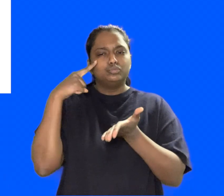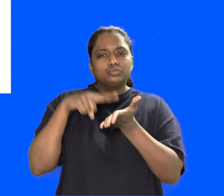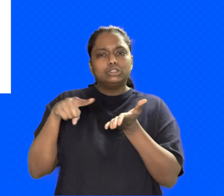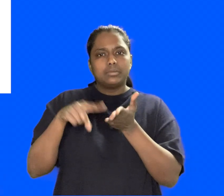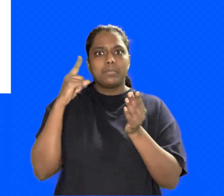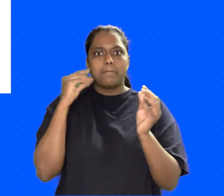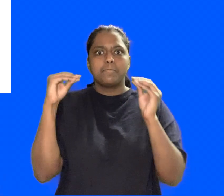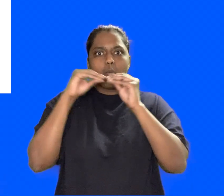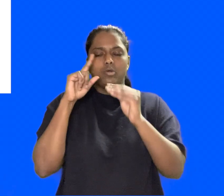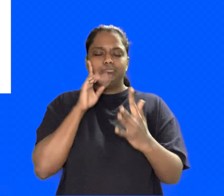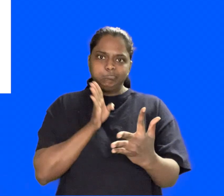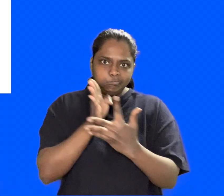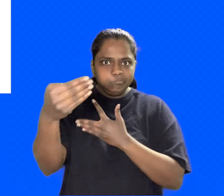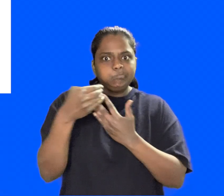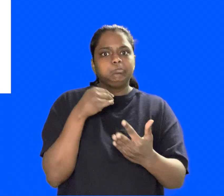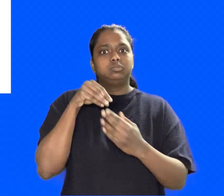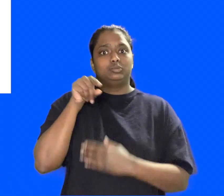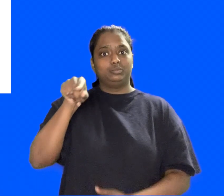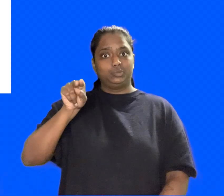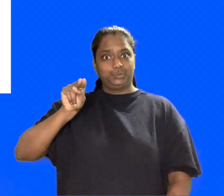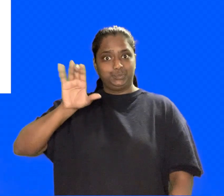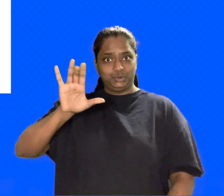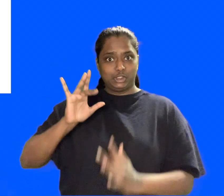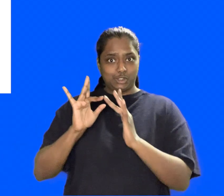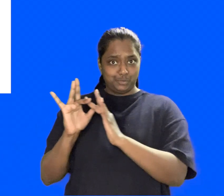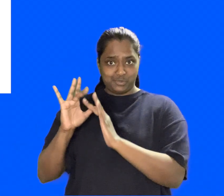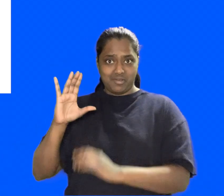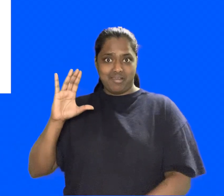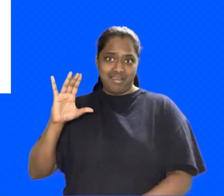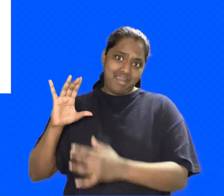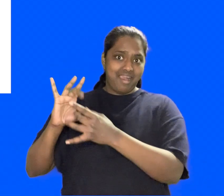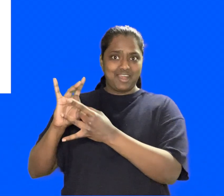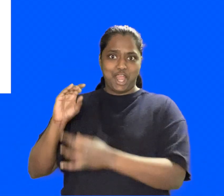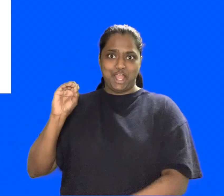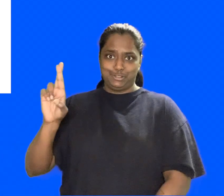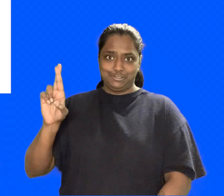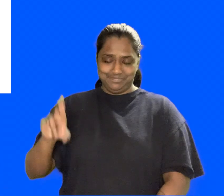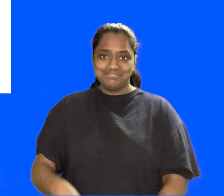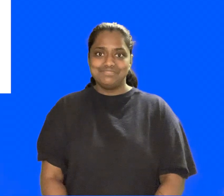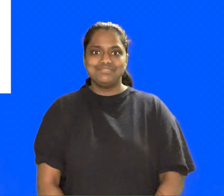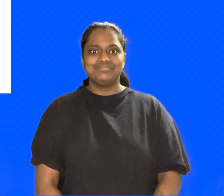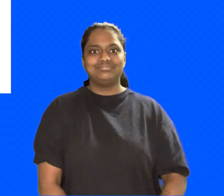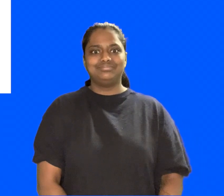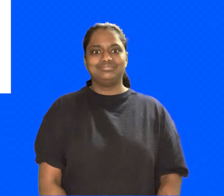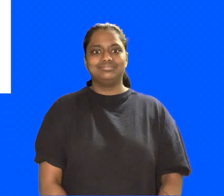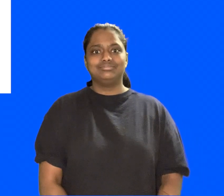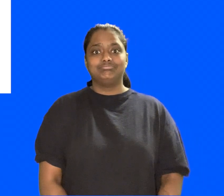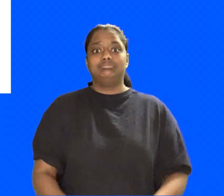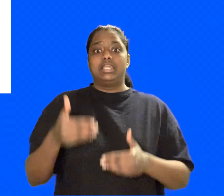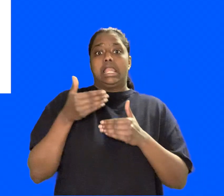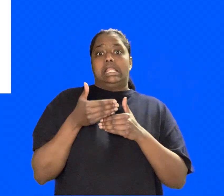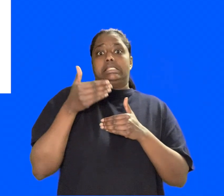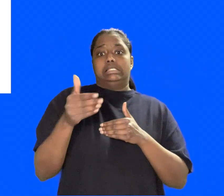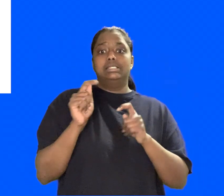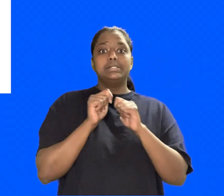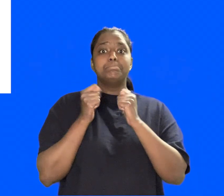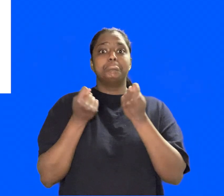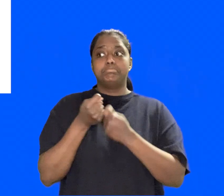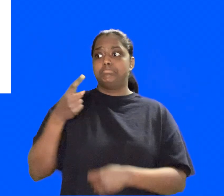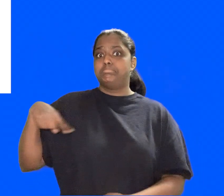So next, our team created several Hill statements, and these are kind of statements of intent that you develop